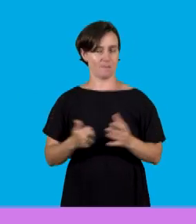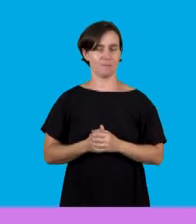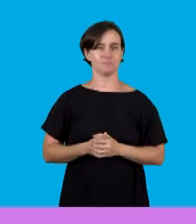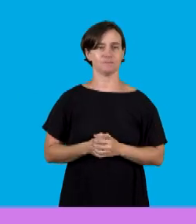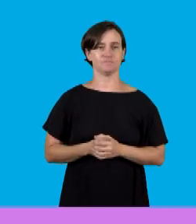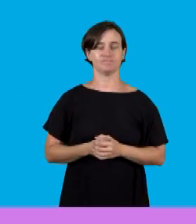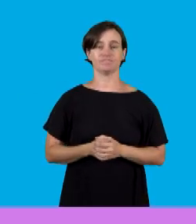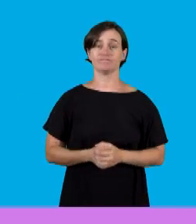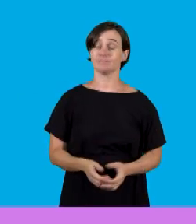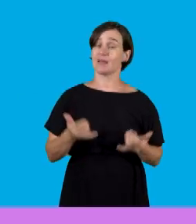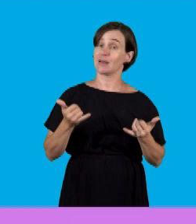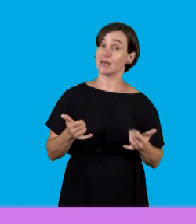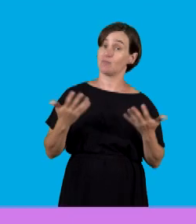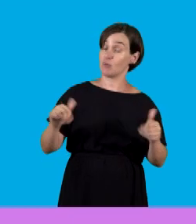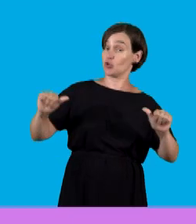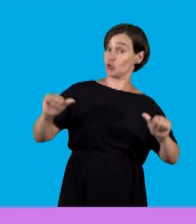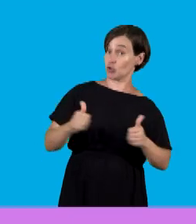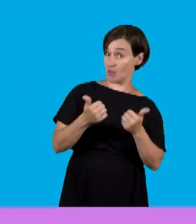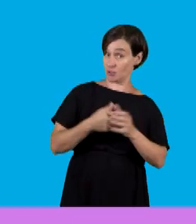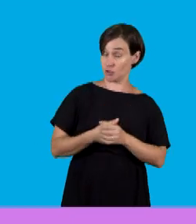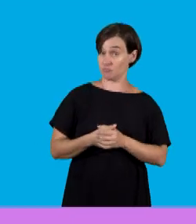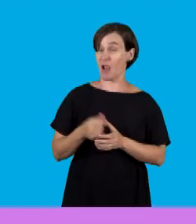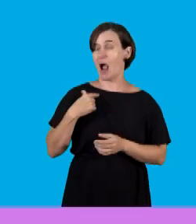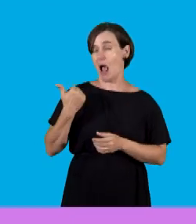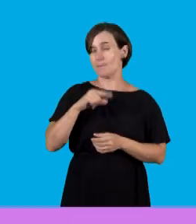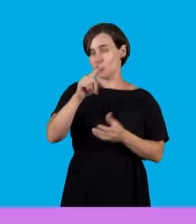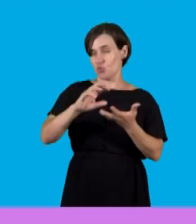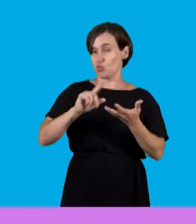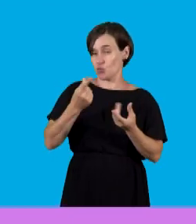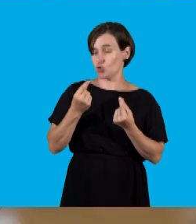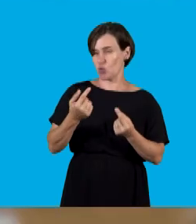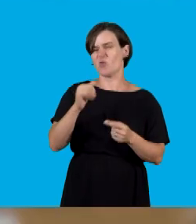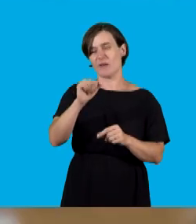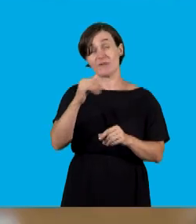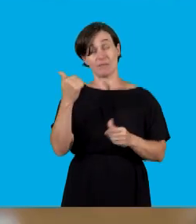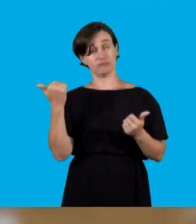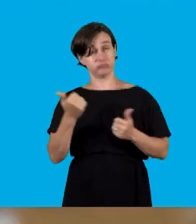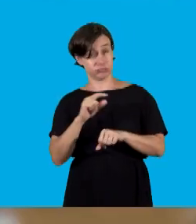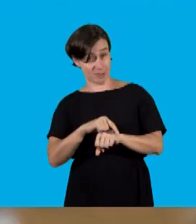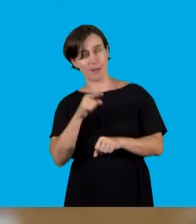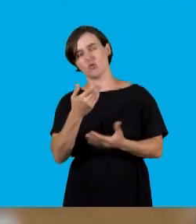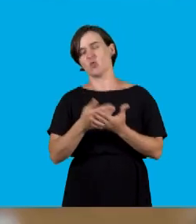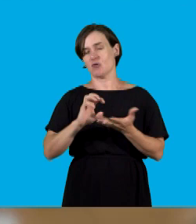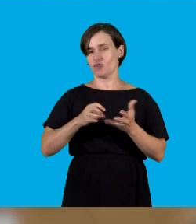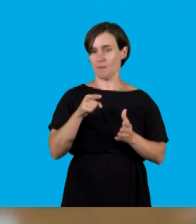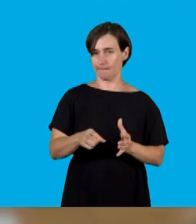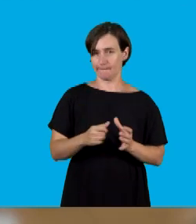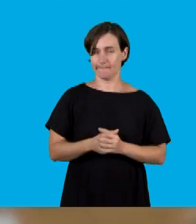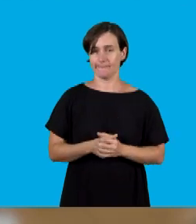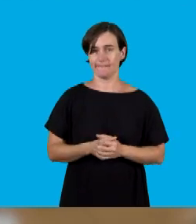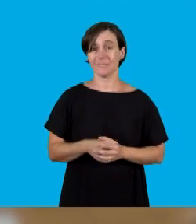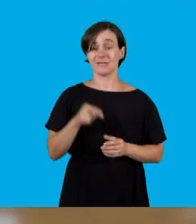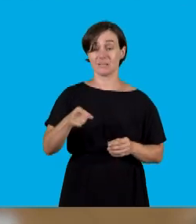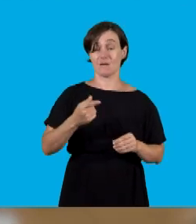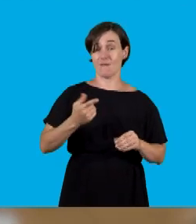Then the challenging question that I want you to do during your spare time is, it's a given a floor